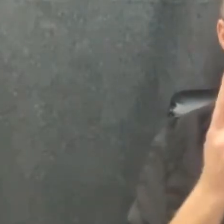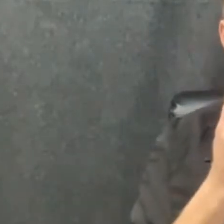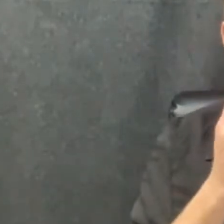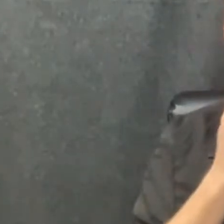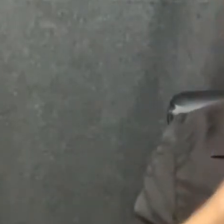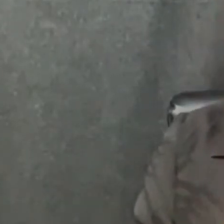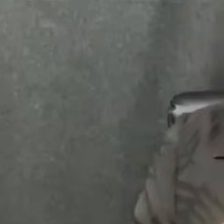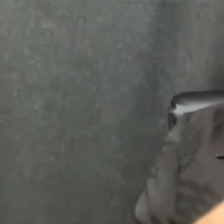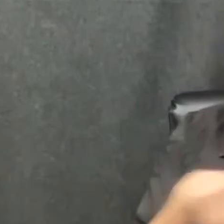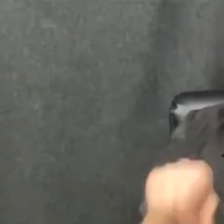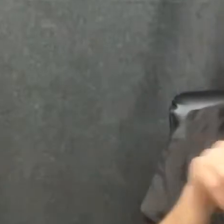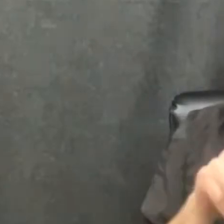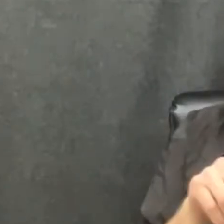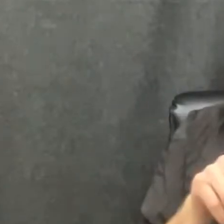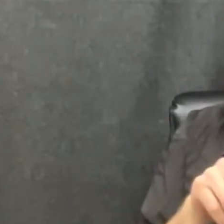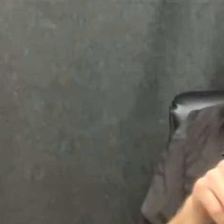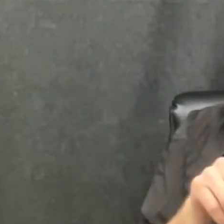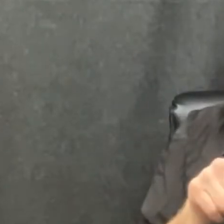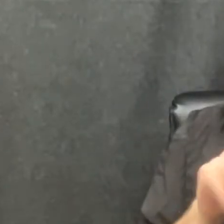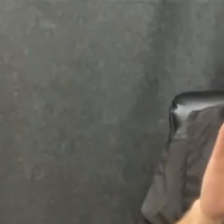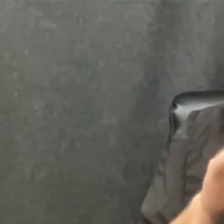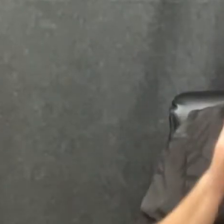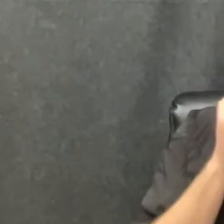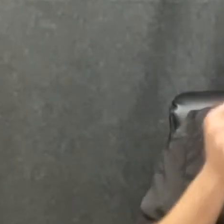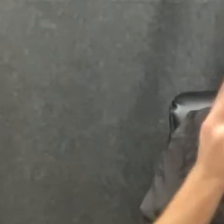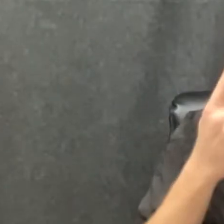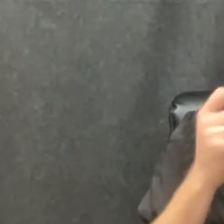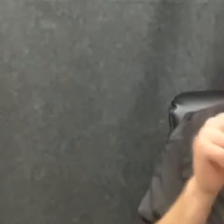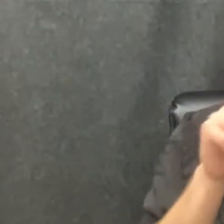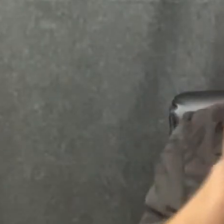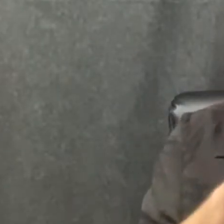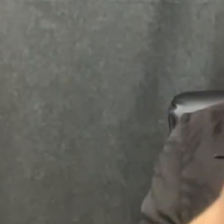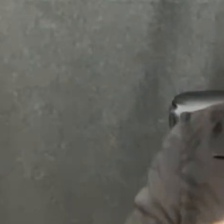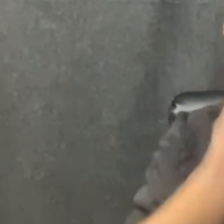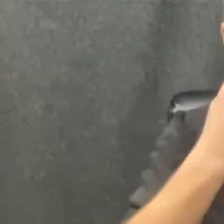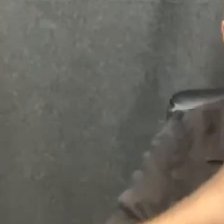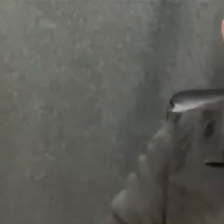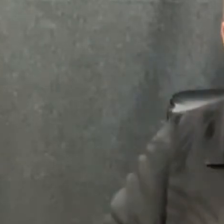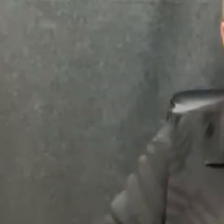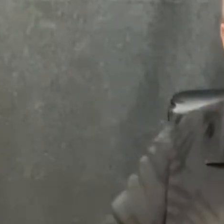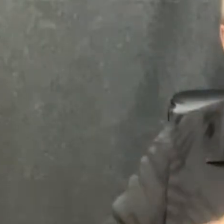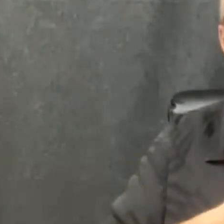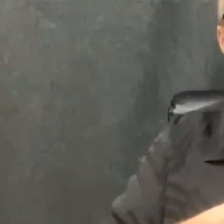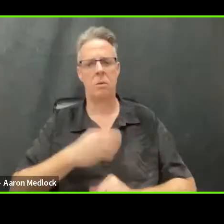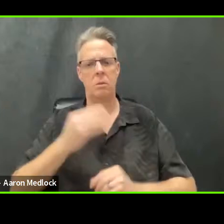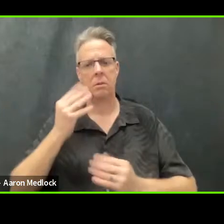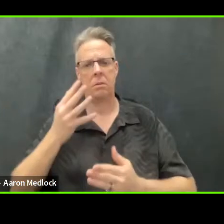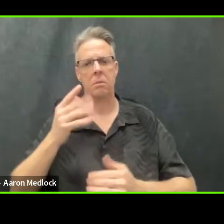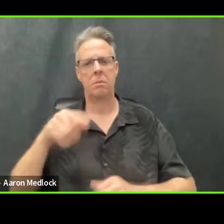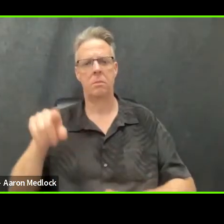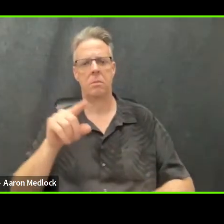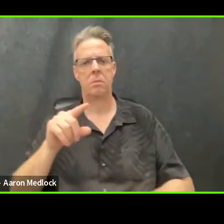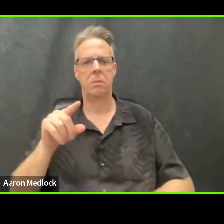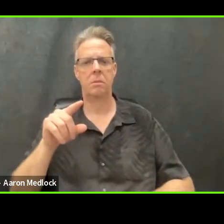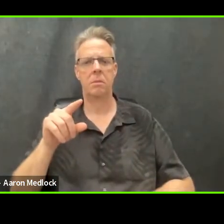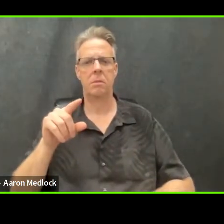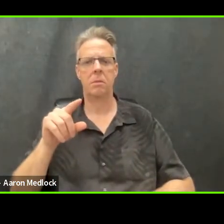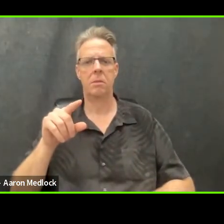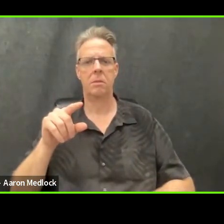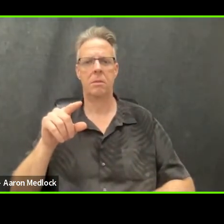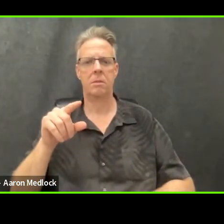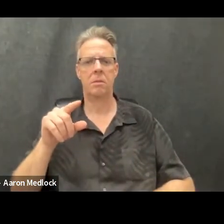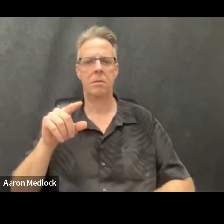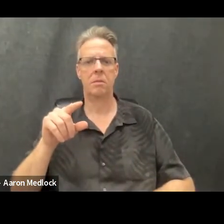aren't skilled at this can understand it. I do want to call my colleagues' attention to the fact that